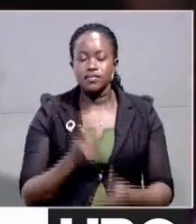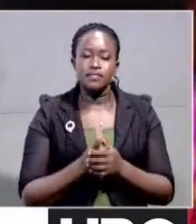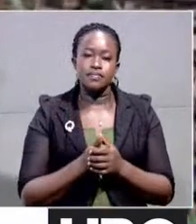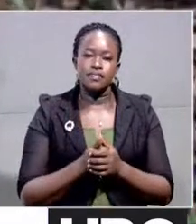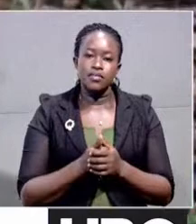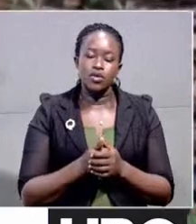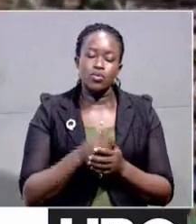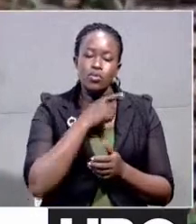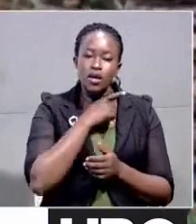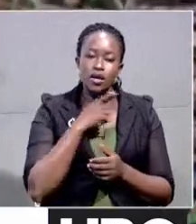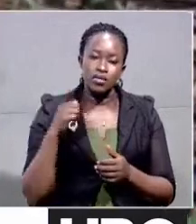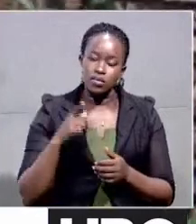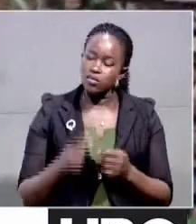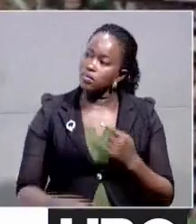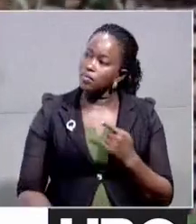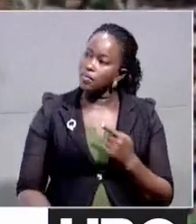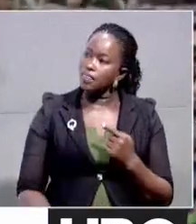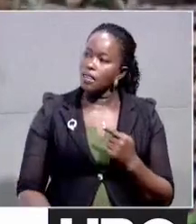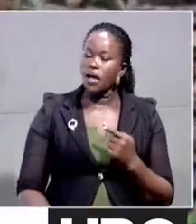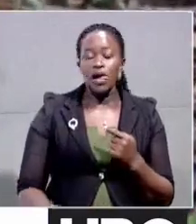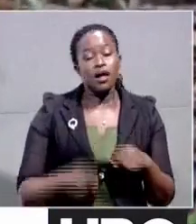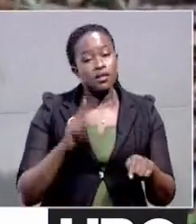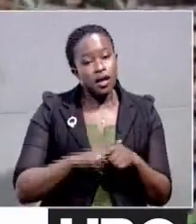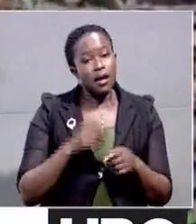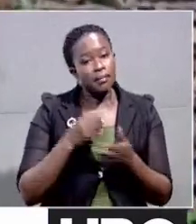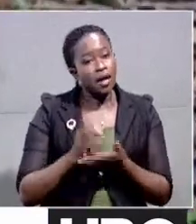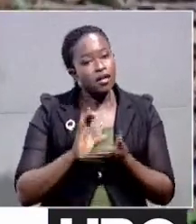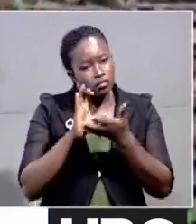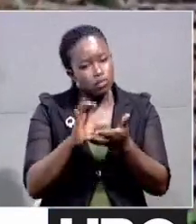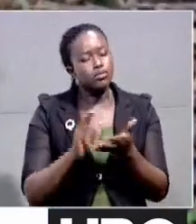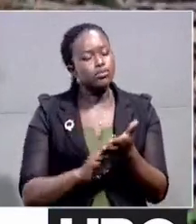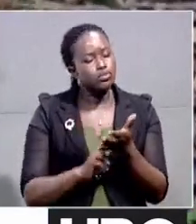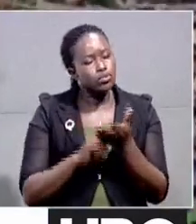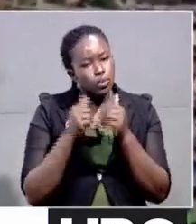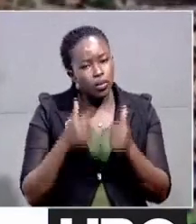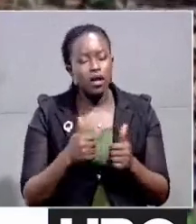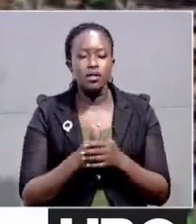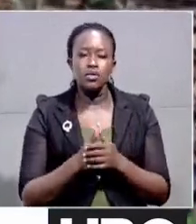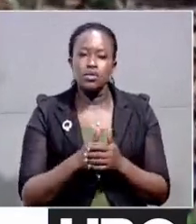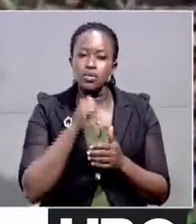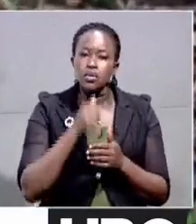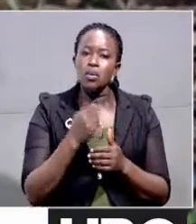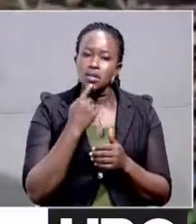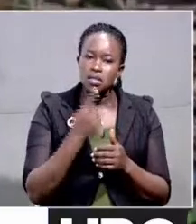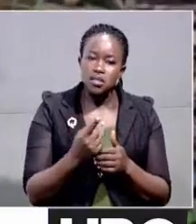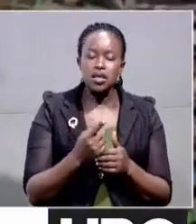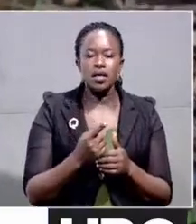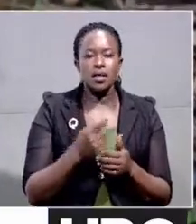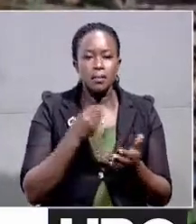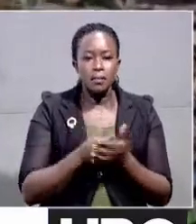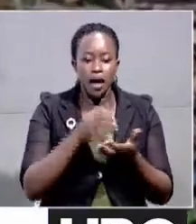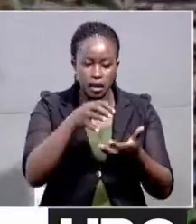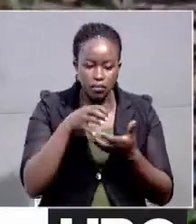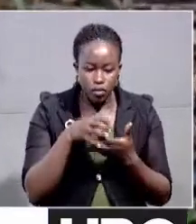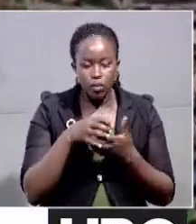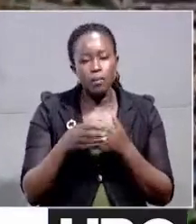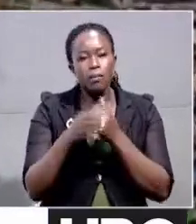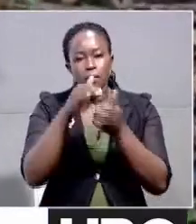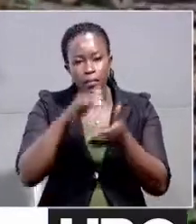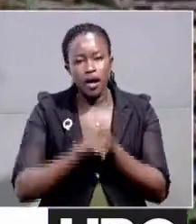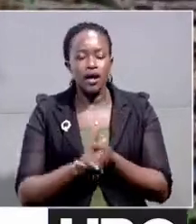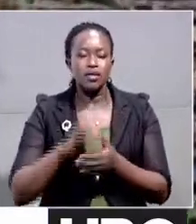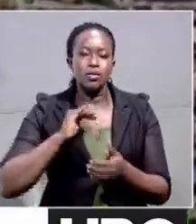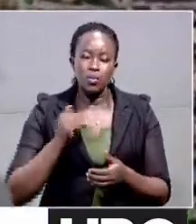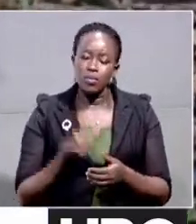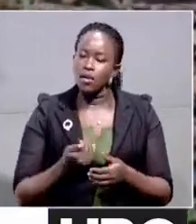in Luwero. Sente zikozese bulungi. Muleme kufuna sente ndikanzi funa nzi wasemu mukazi mu 7 atwe kubiyeke